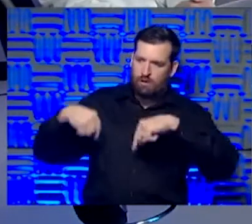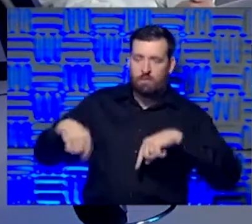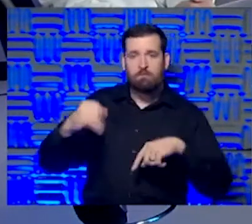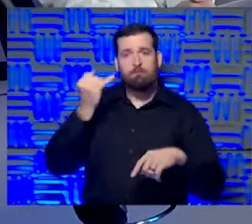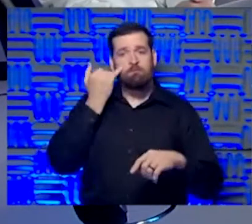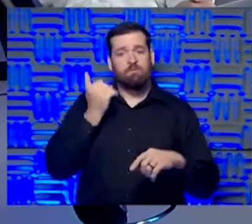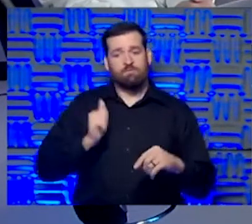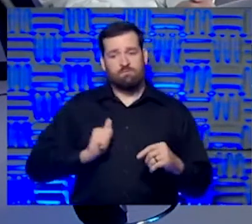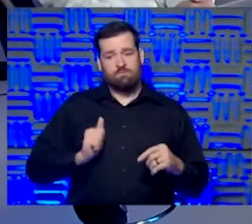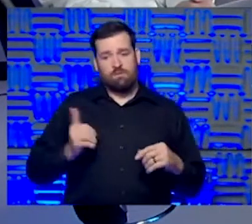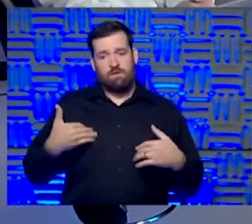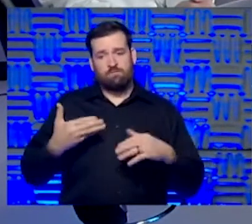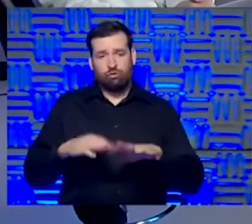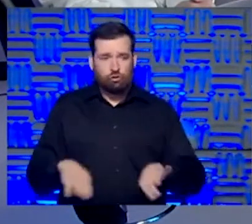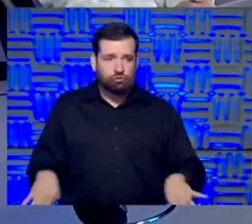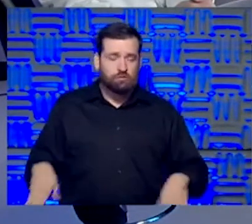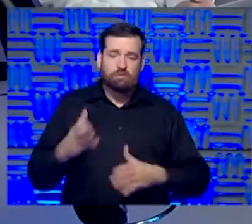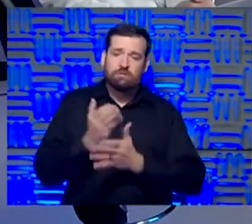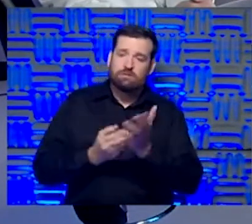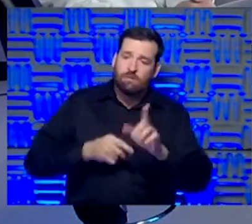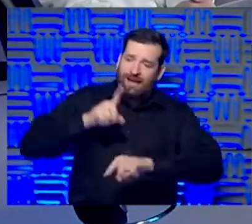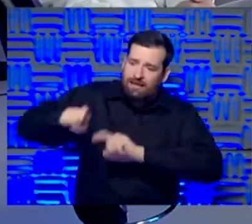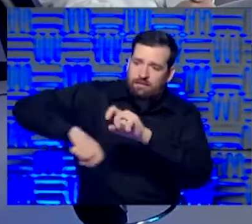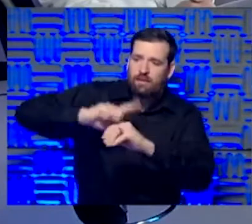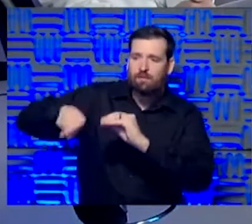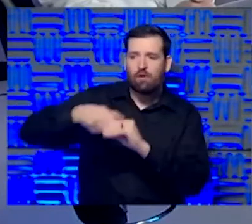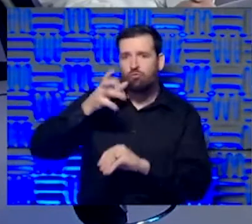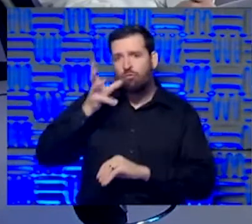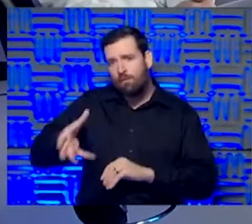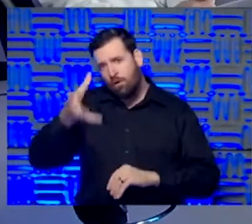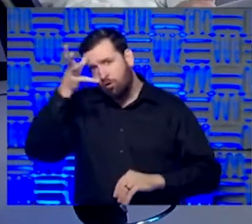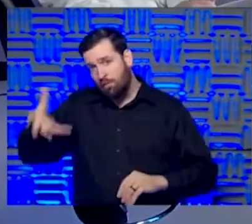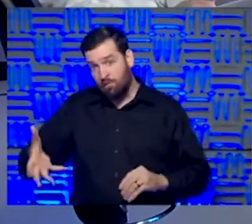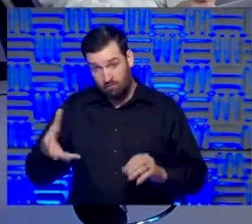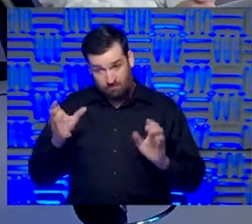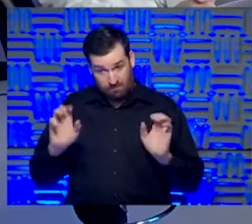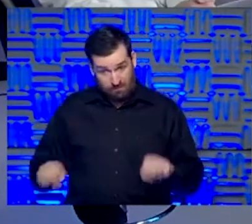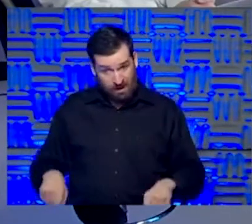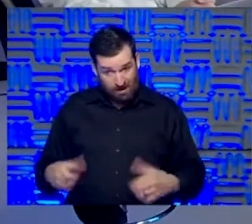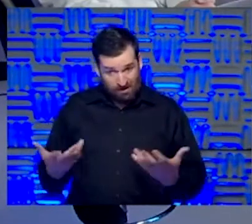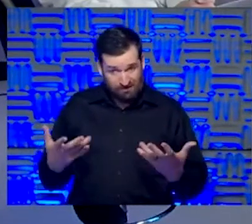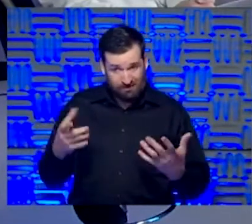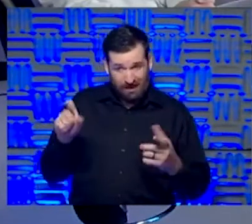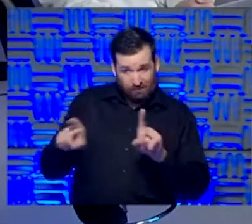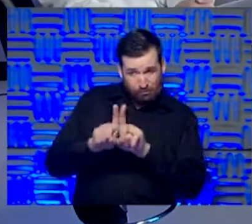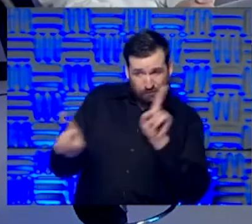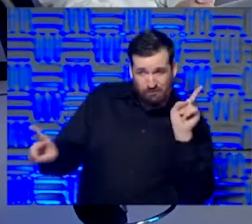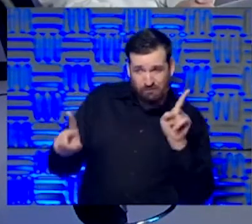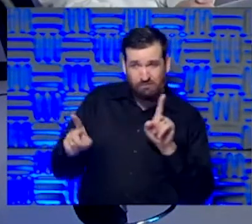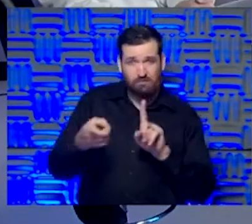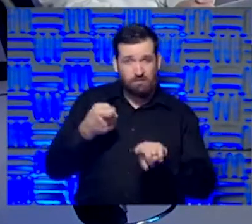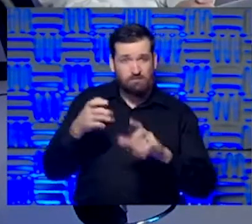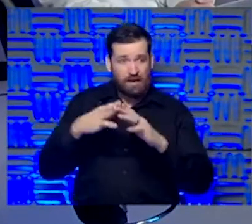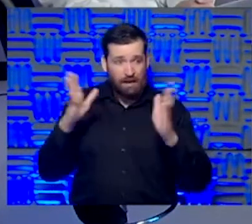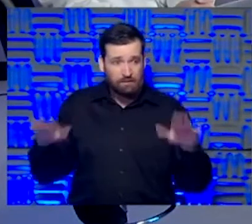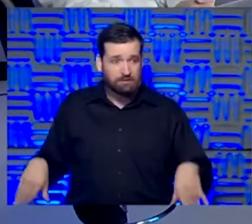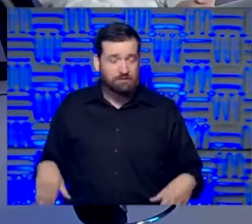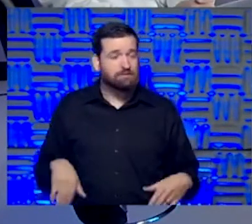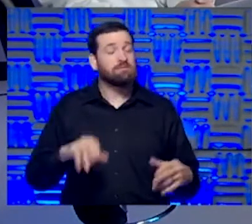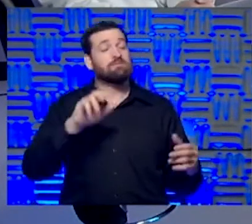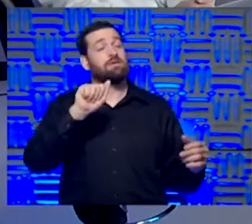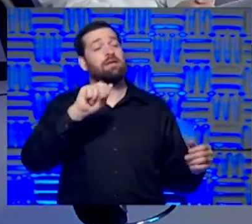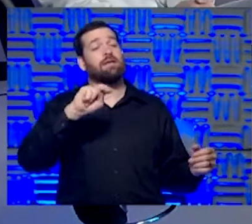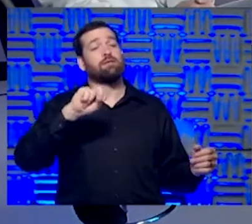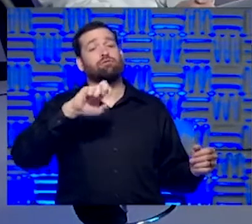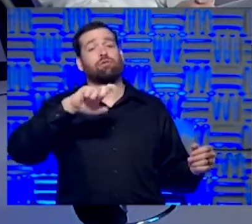children? And some are asking about grandma and grandpa. Is it okay to have a house cleaner go in there? Do I have to stay away from my house? Angela, you